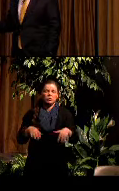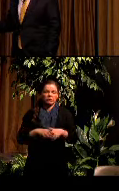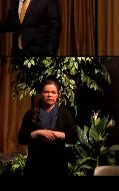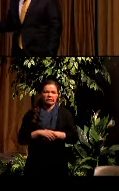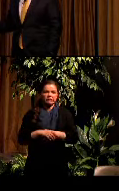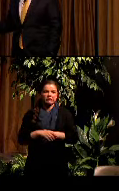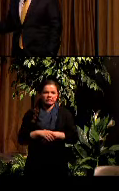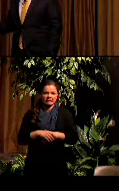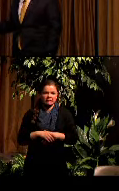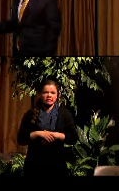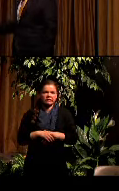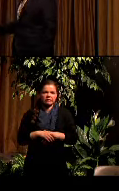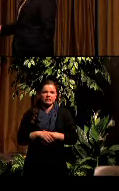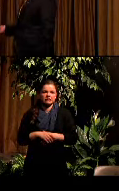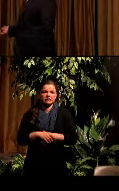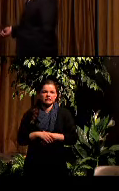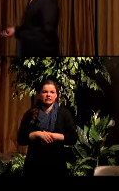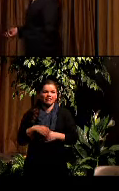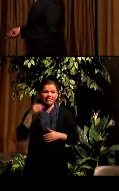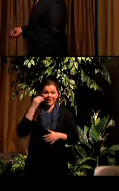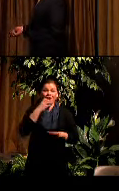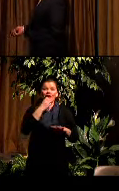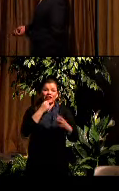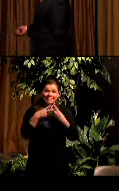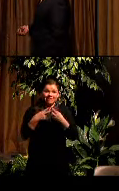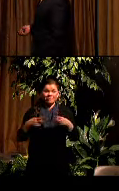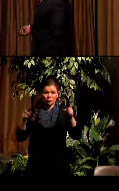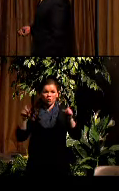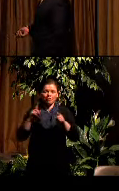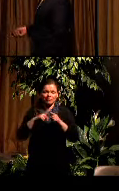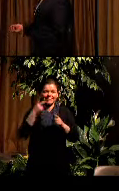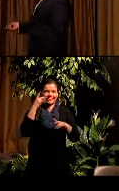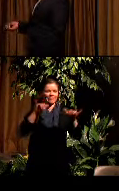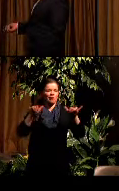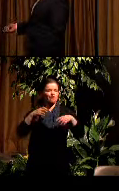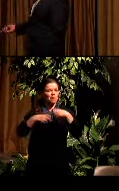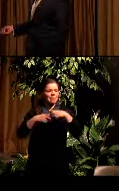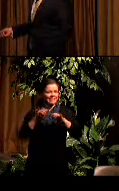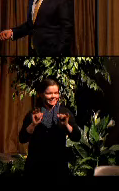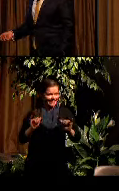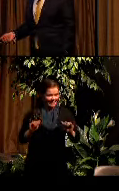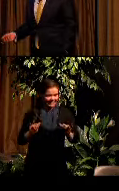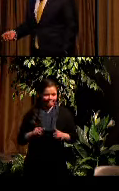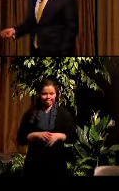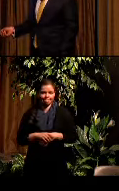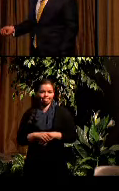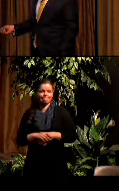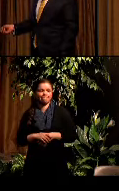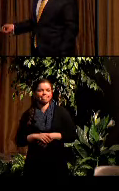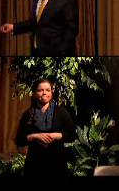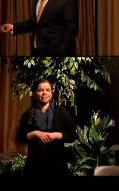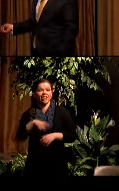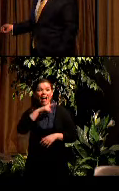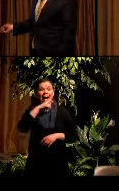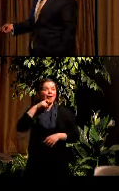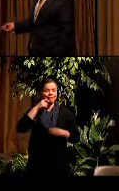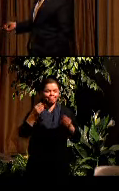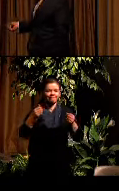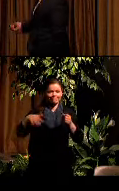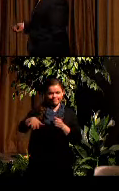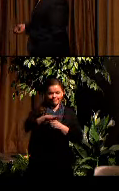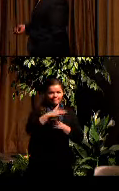same things. What about in arid lands? On average, all populations of indicators have declined by